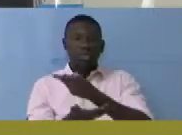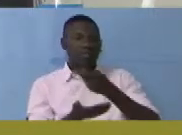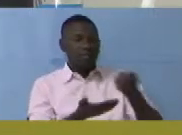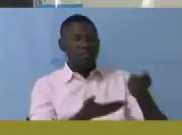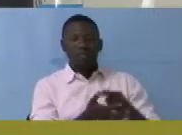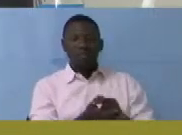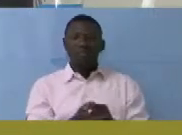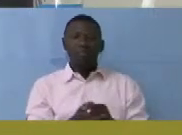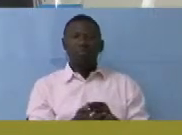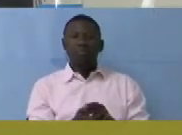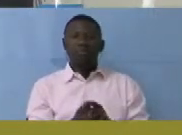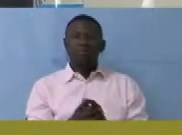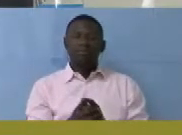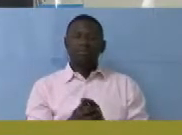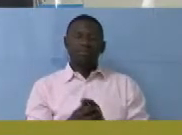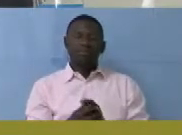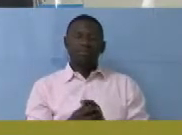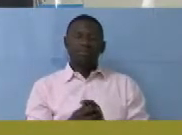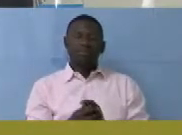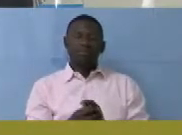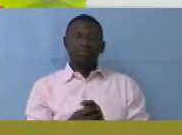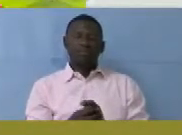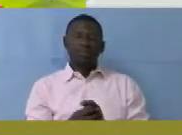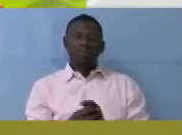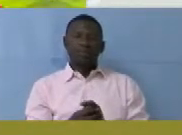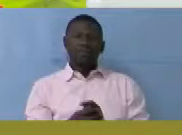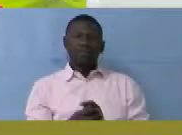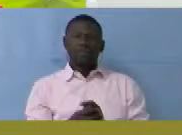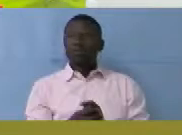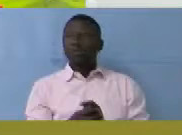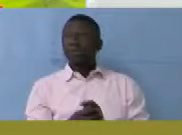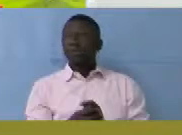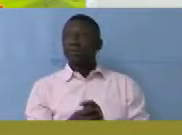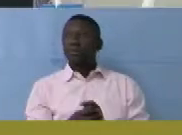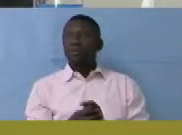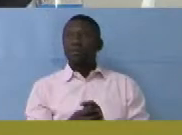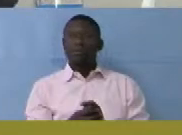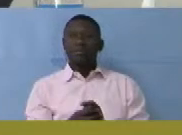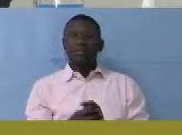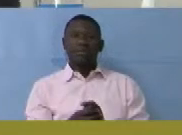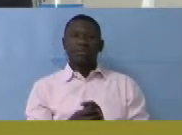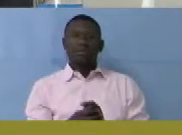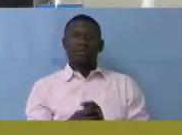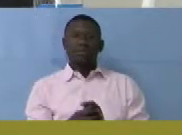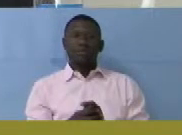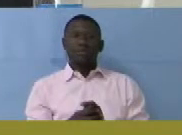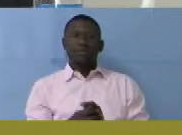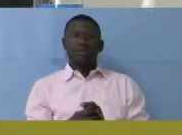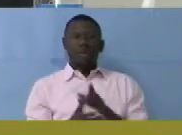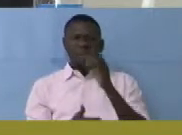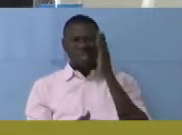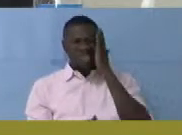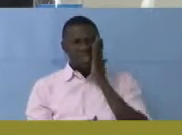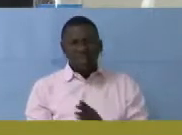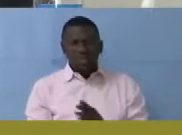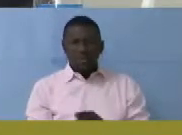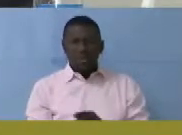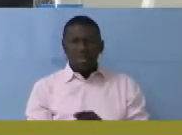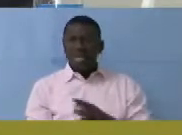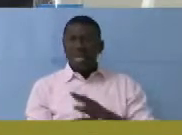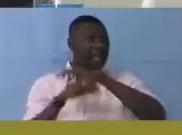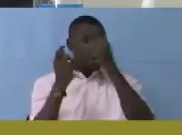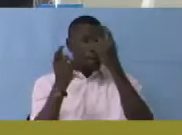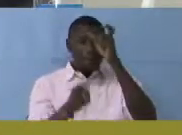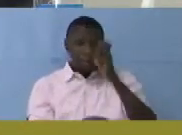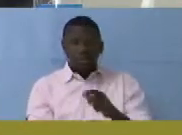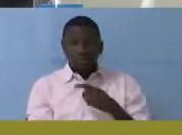reject. Mumbalang. After interview with are you serious? You don't reject? Mudebuka mbalangani. Momo ini momo interview